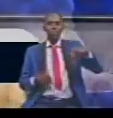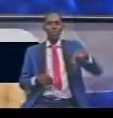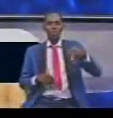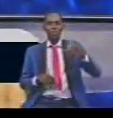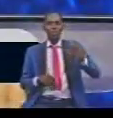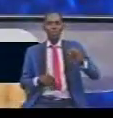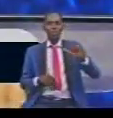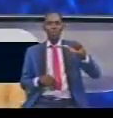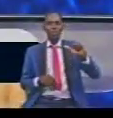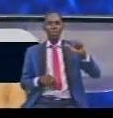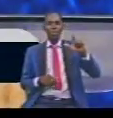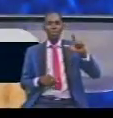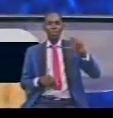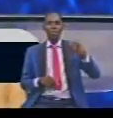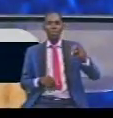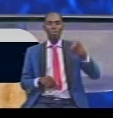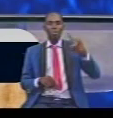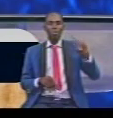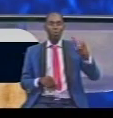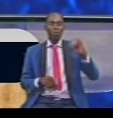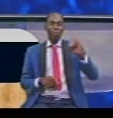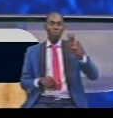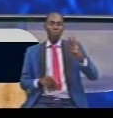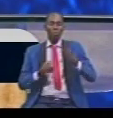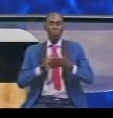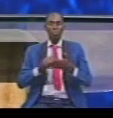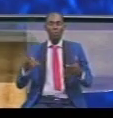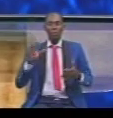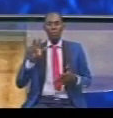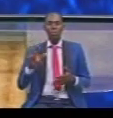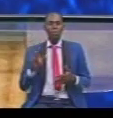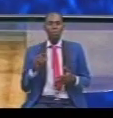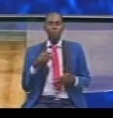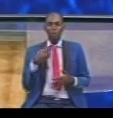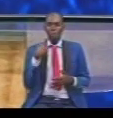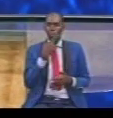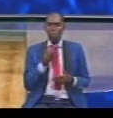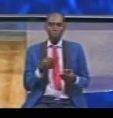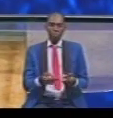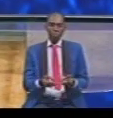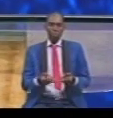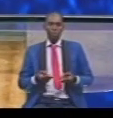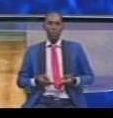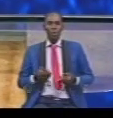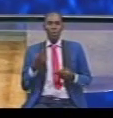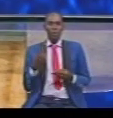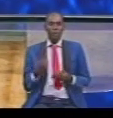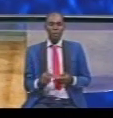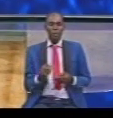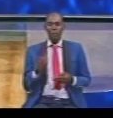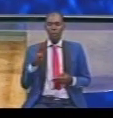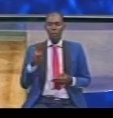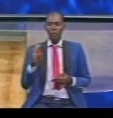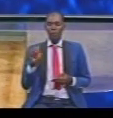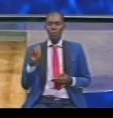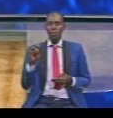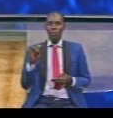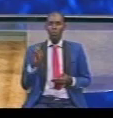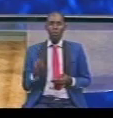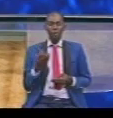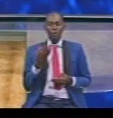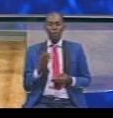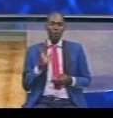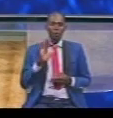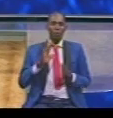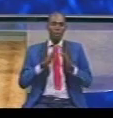verse 3. Psalm 104, verse 3. Who lays the beams of his chambers